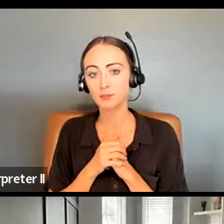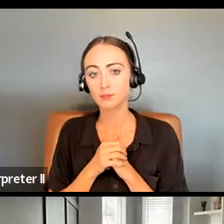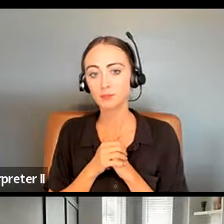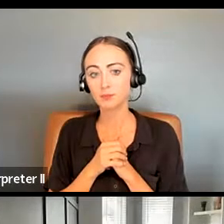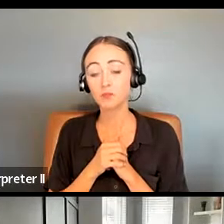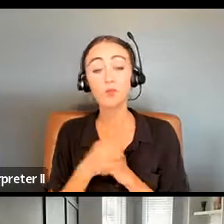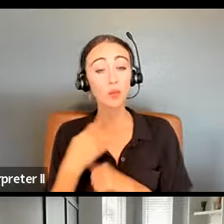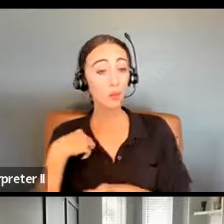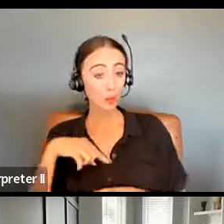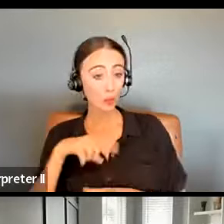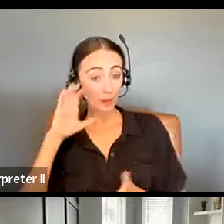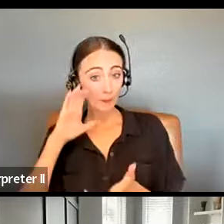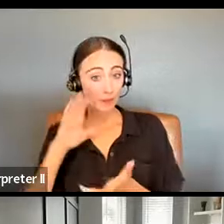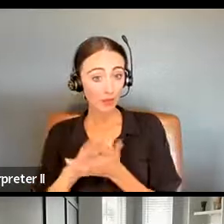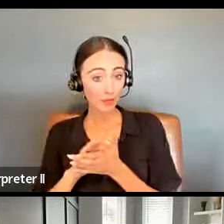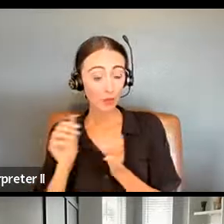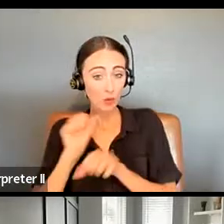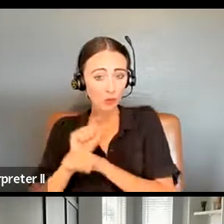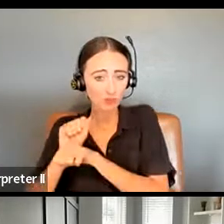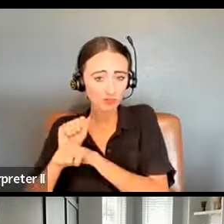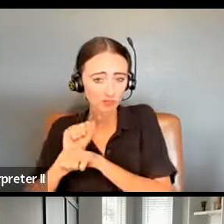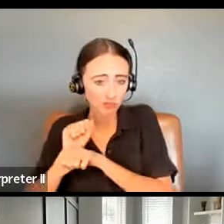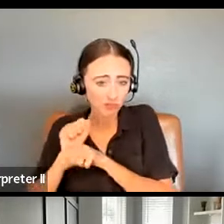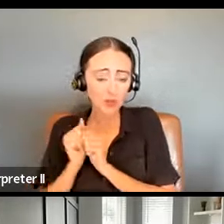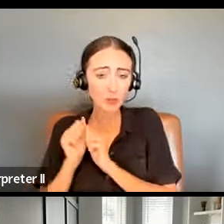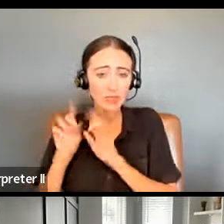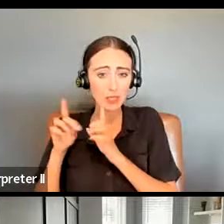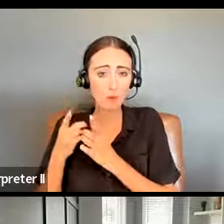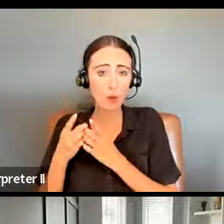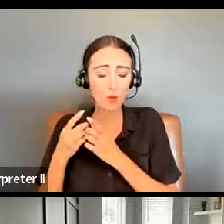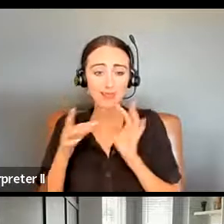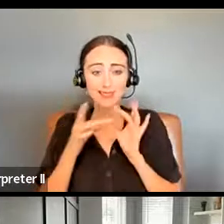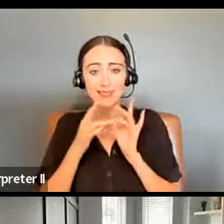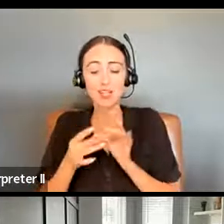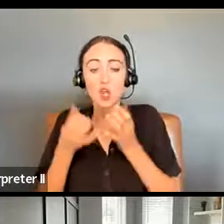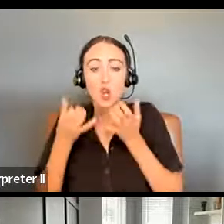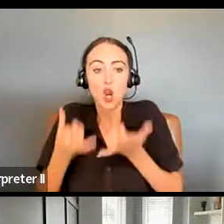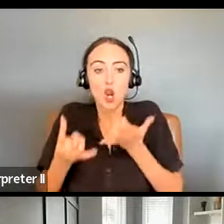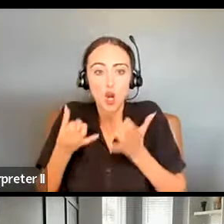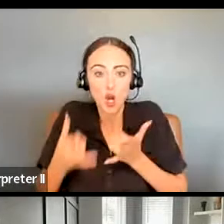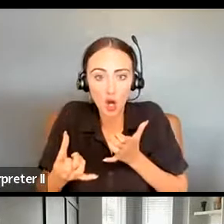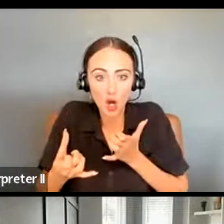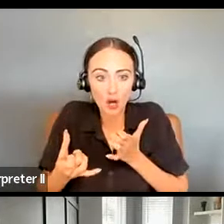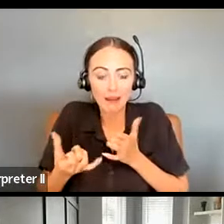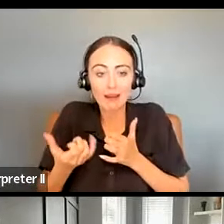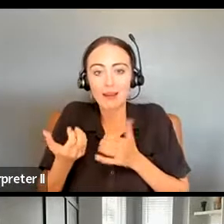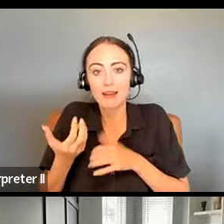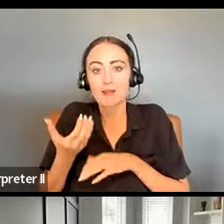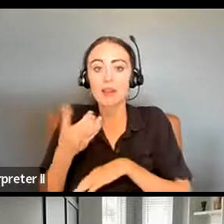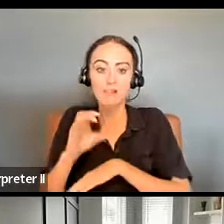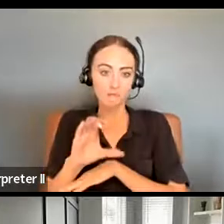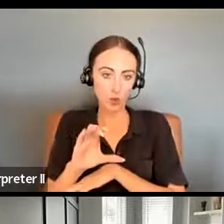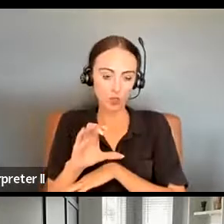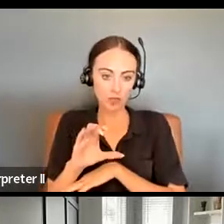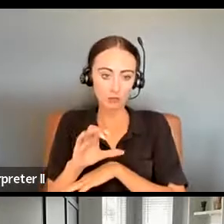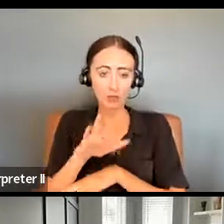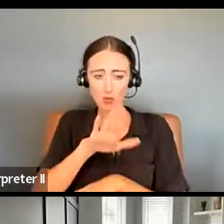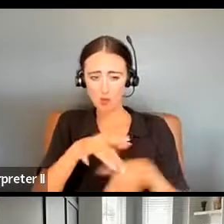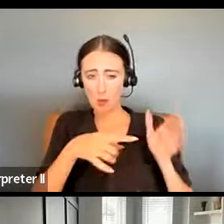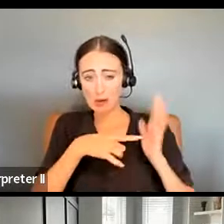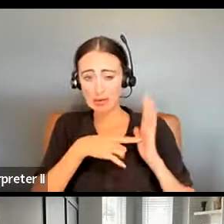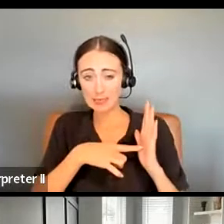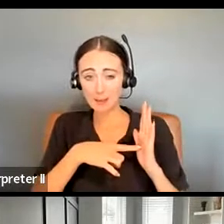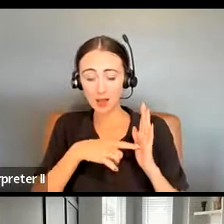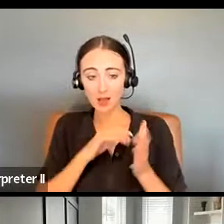We believe in working with the department. This is based off their existing app-based enforcement. So in the example you're giving,